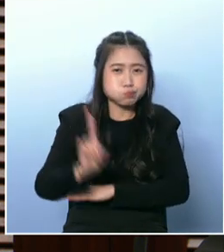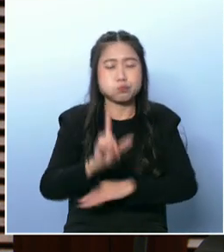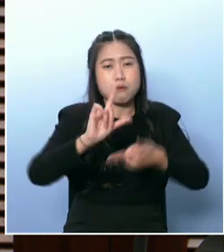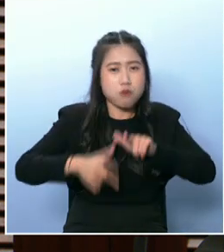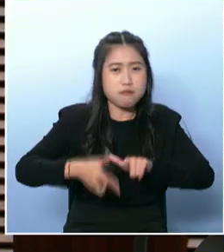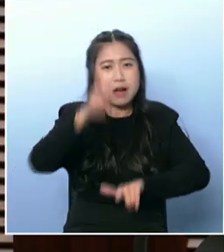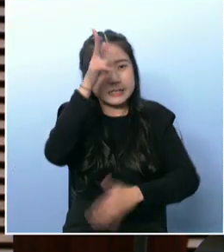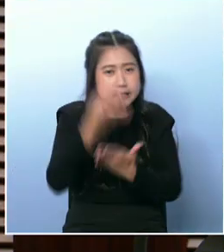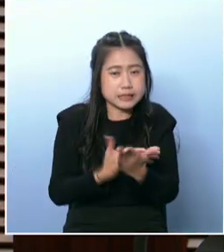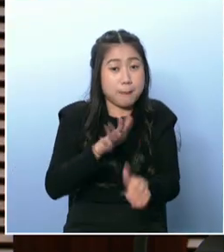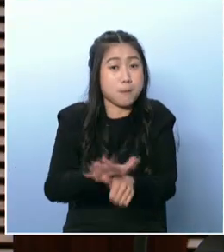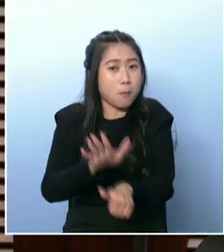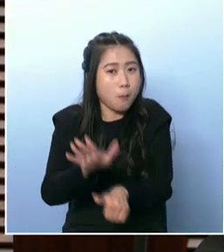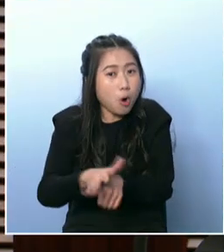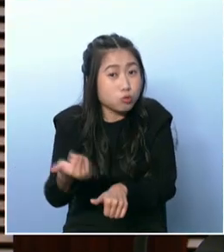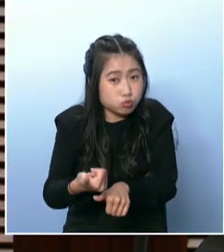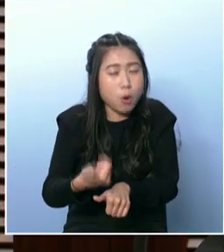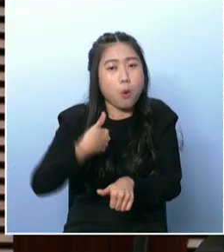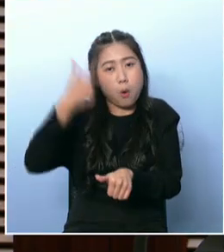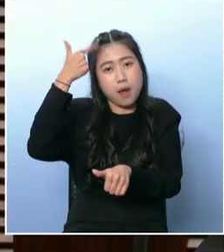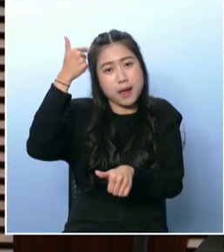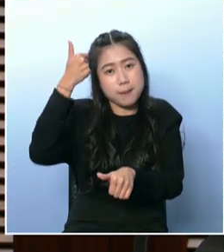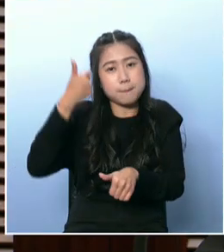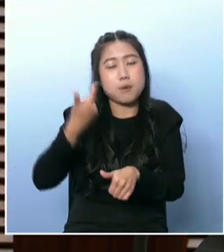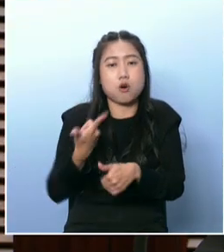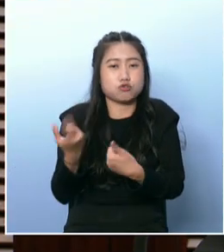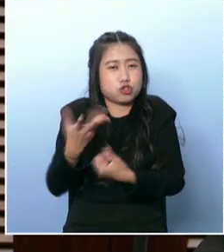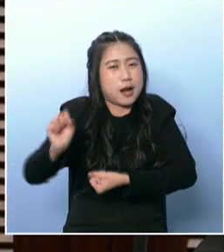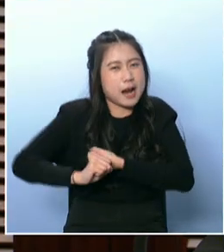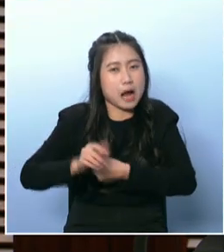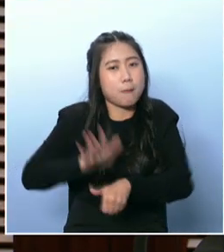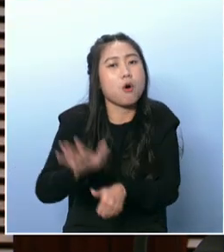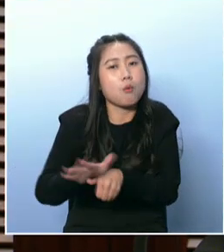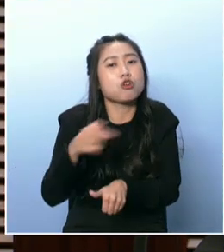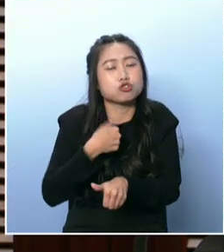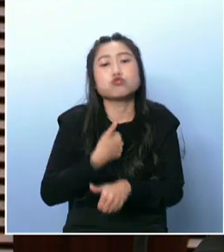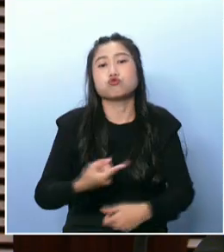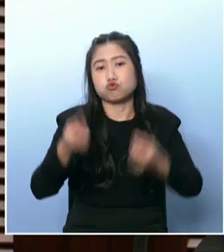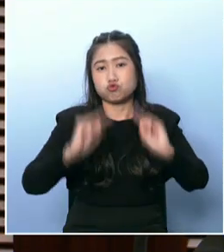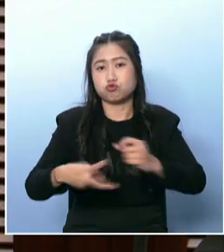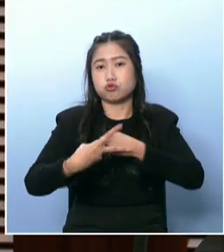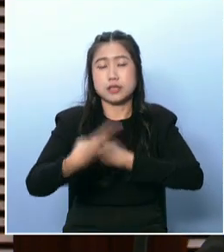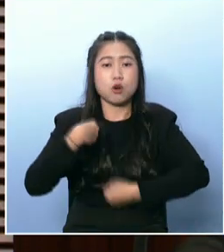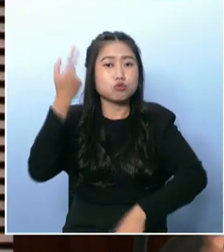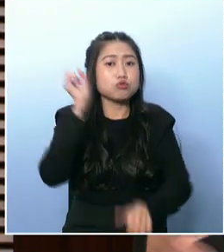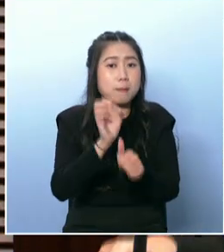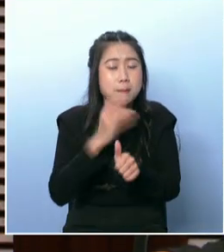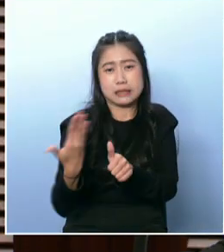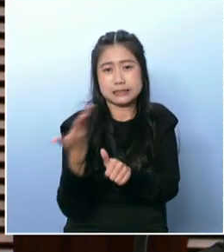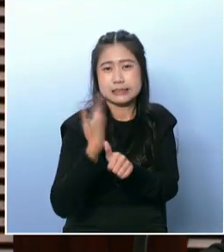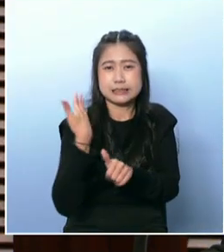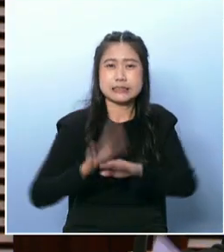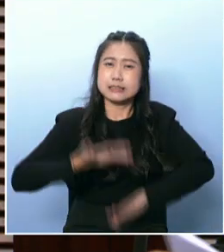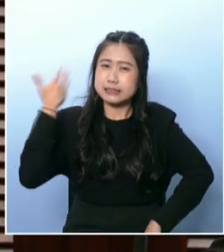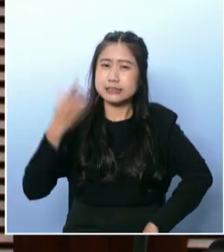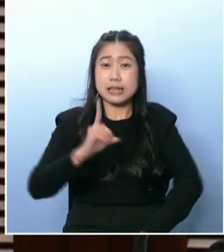will try to have policies and measures to help the carers of the PWDs and not just the